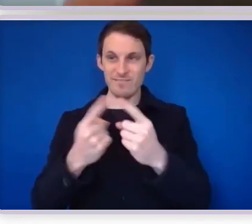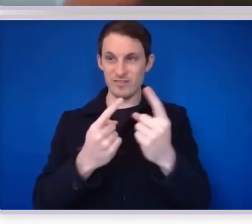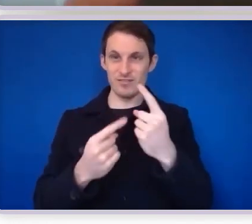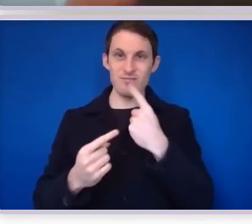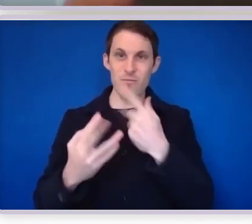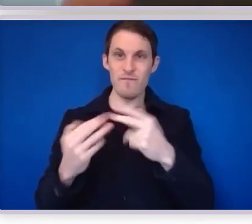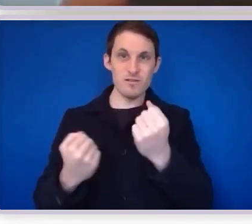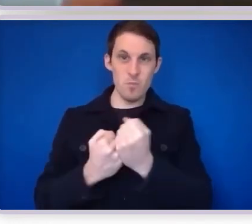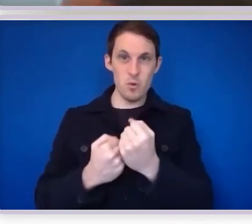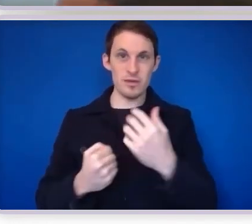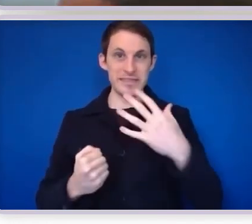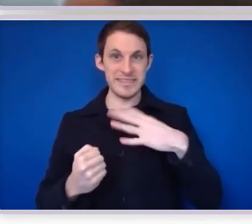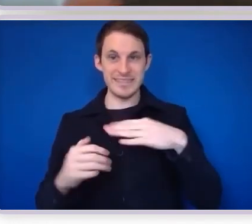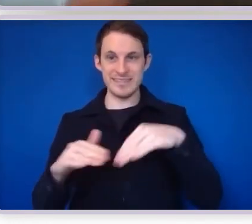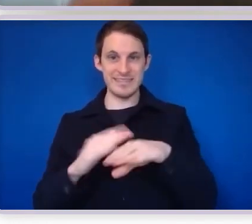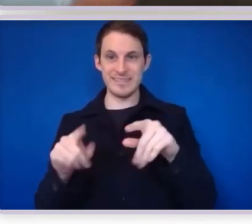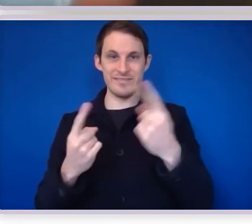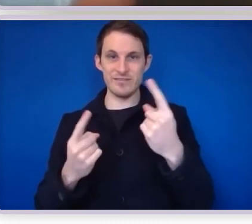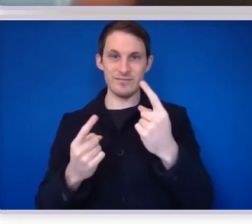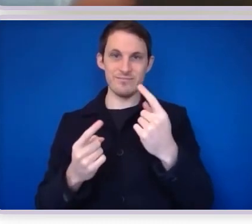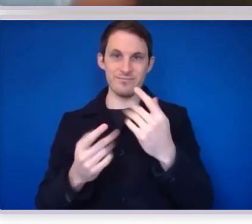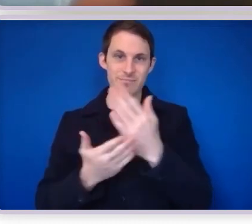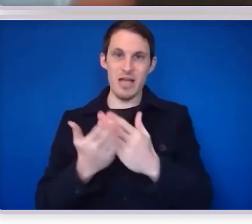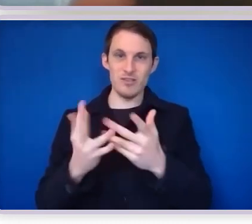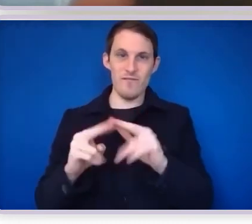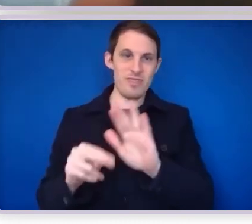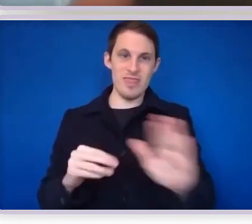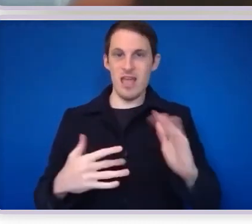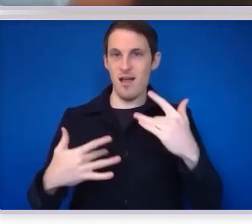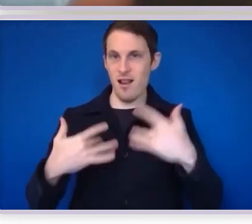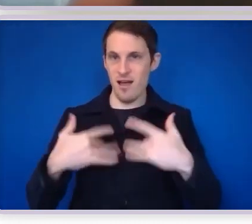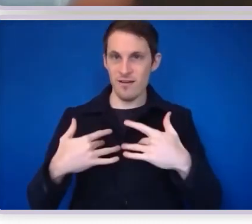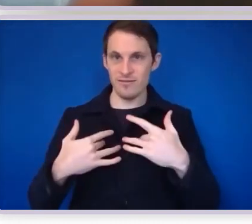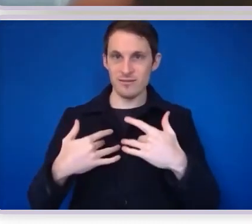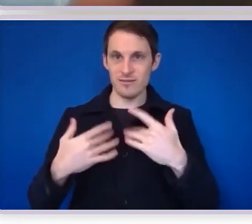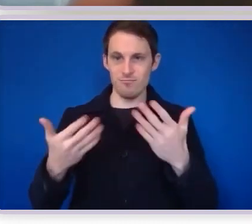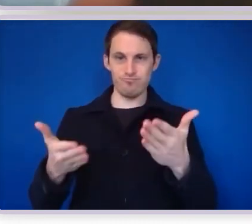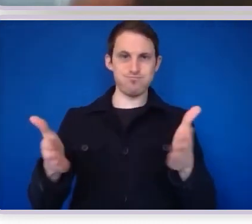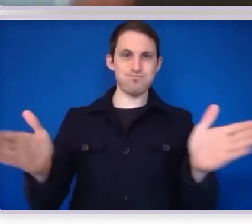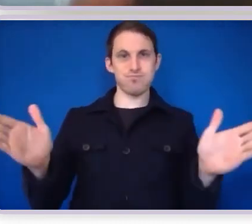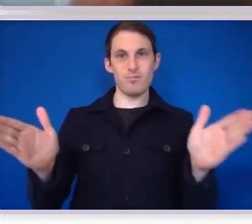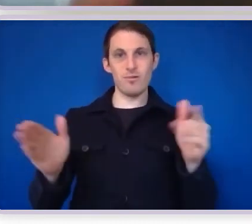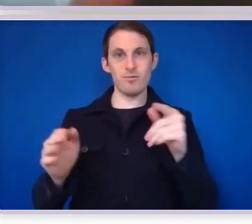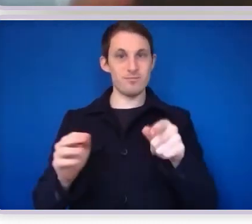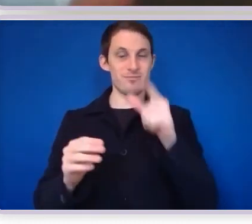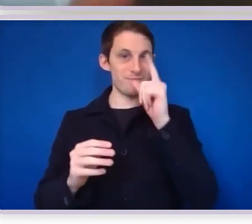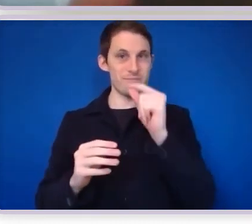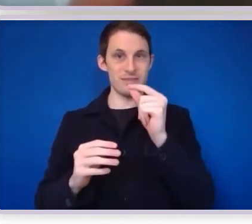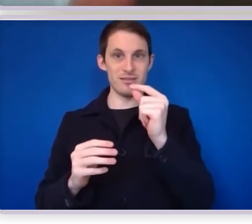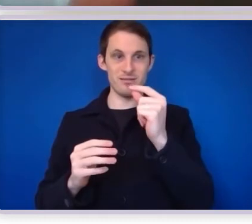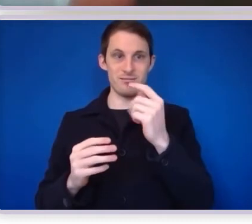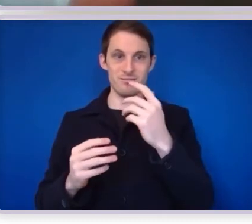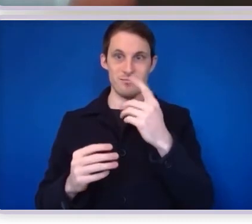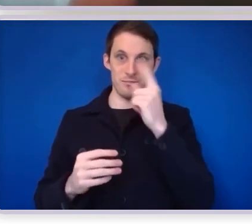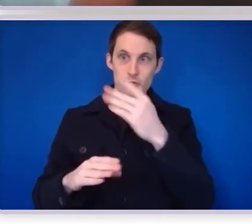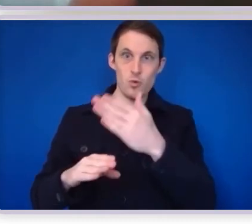be required in different aspects of people's life can be an incredibly varied